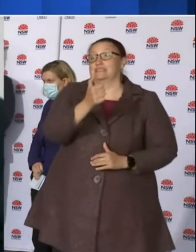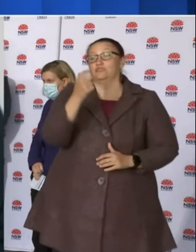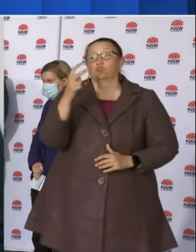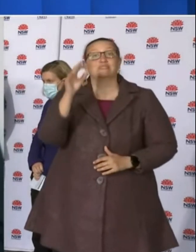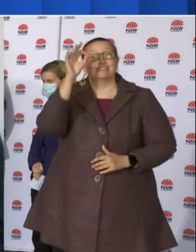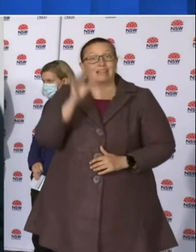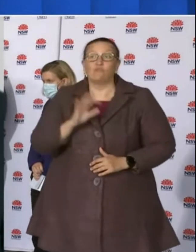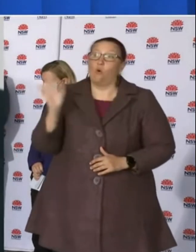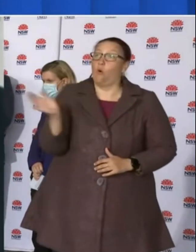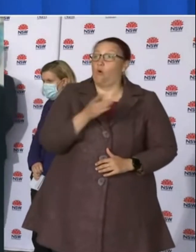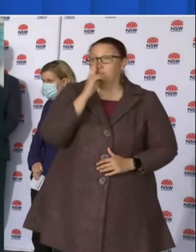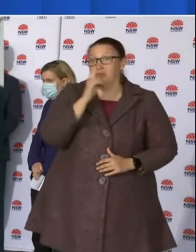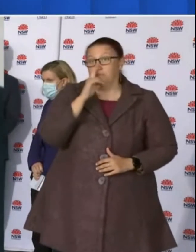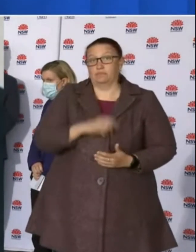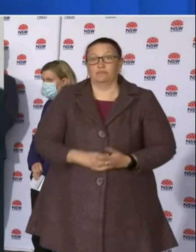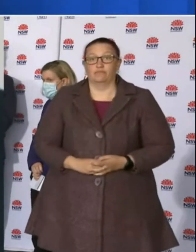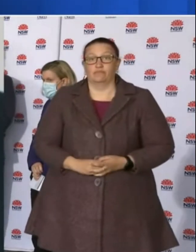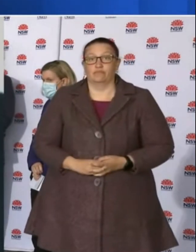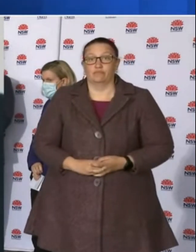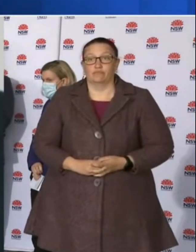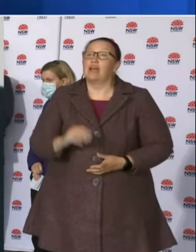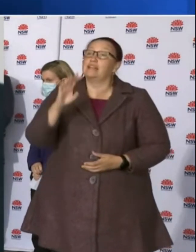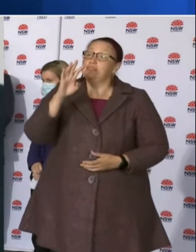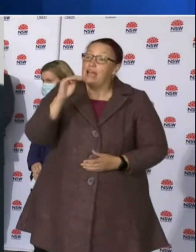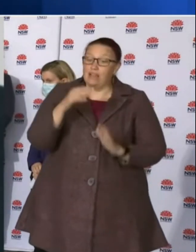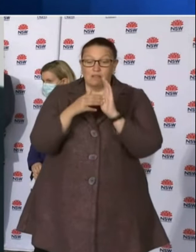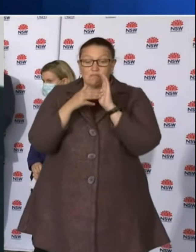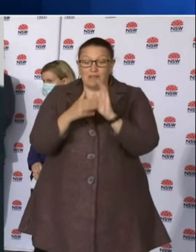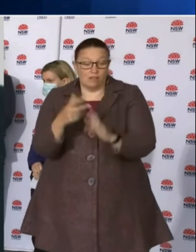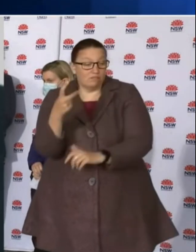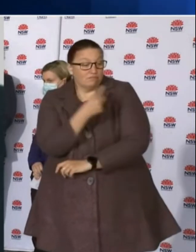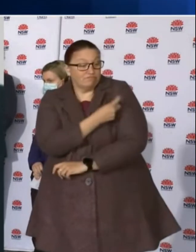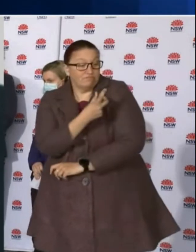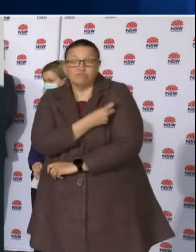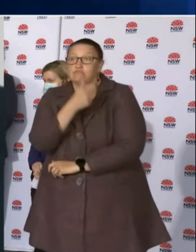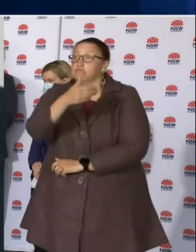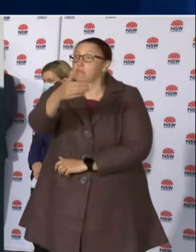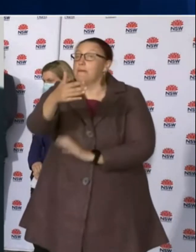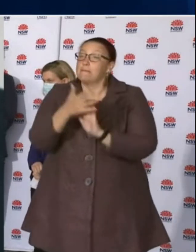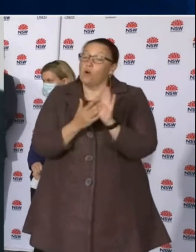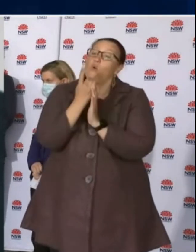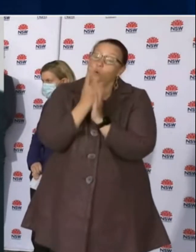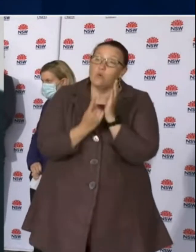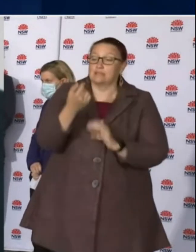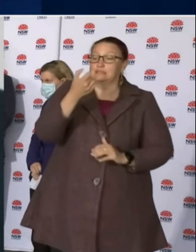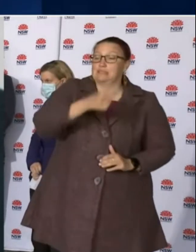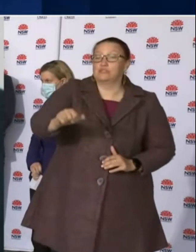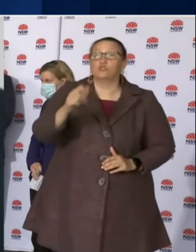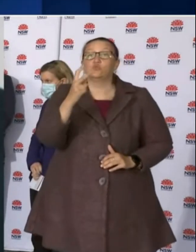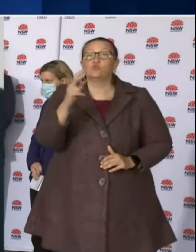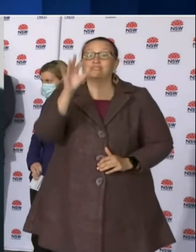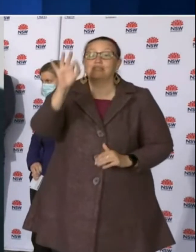adult population, 10 million jabs only gets us to about 62% of the population vaccinated, which is why I want Dr. Chant just to